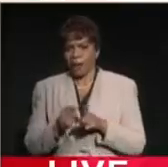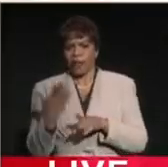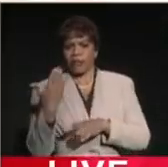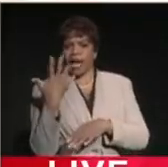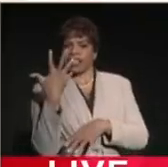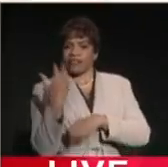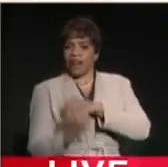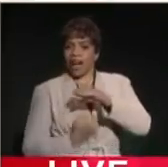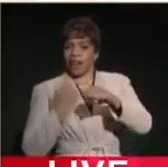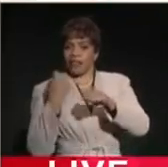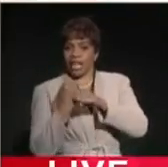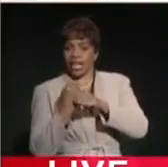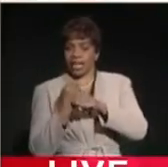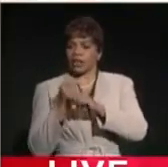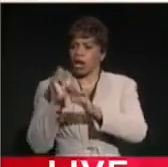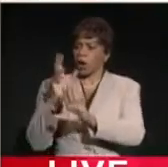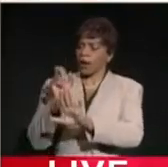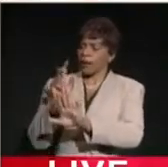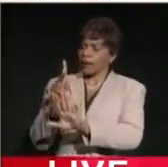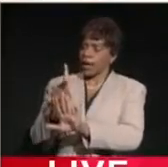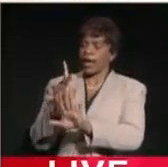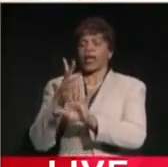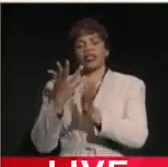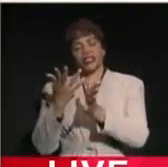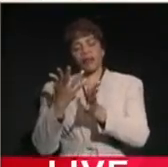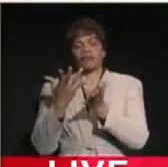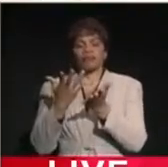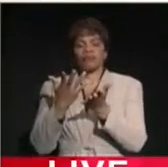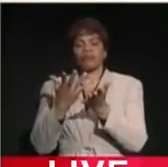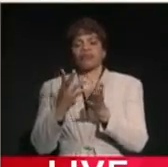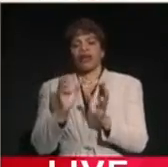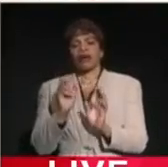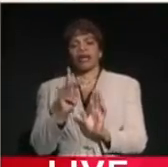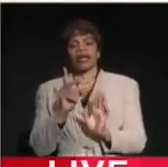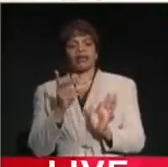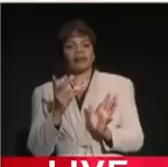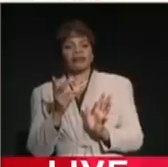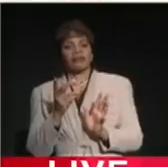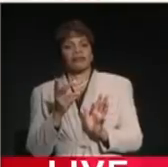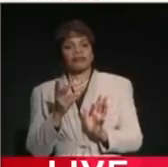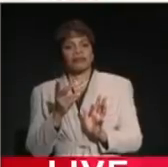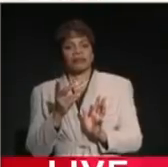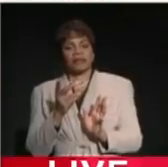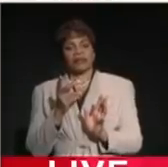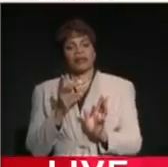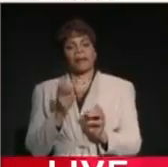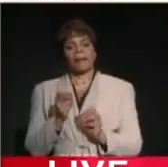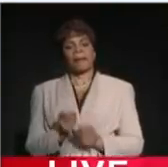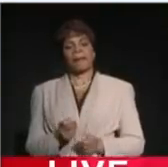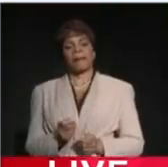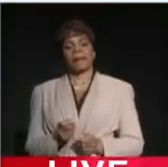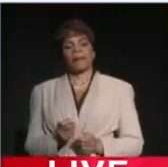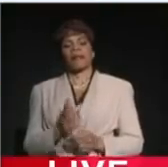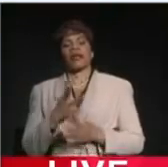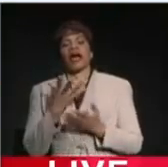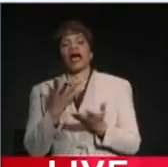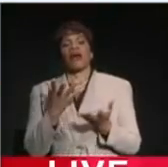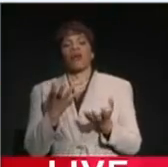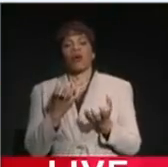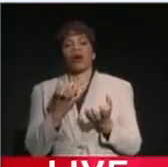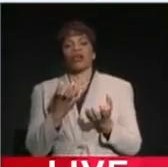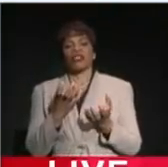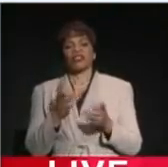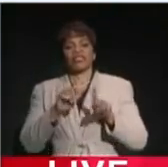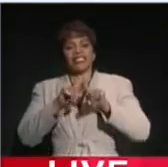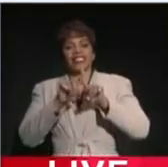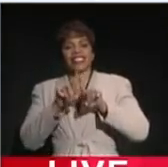to answer your question. Well, okay, I'm going to have to move on to Mr. Murphy. I want to take a slightly different